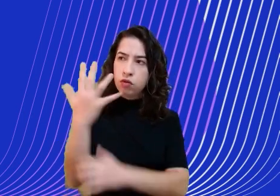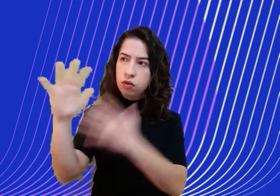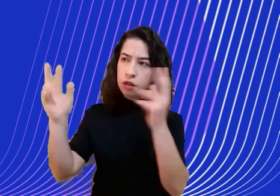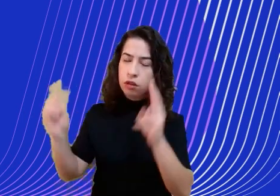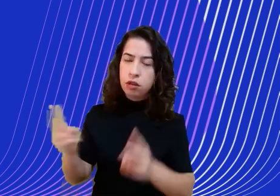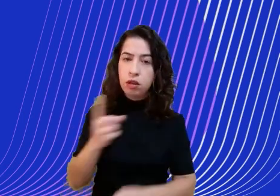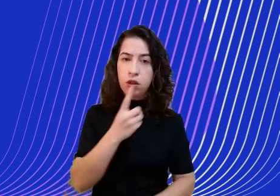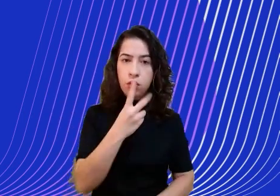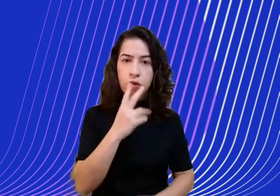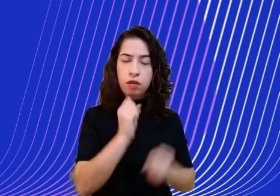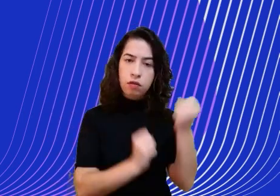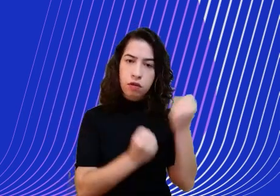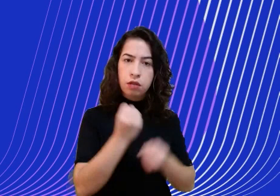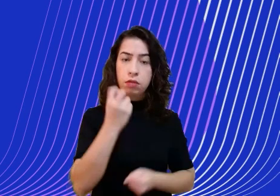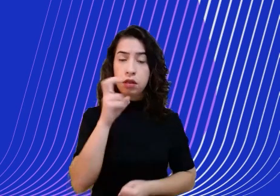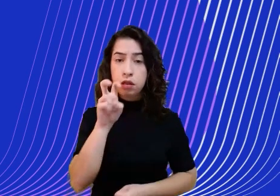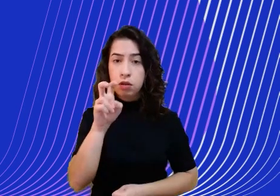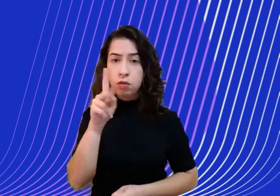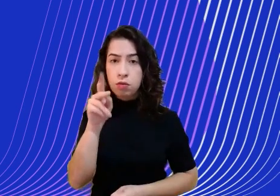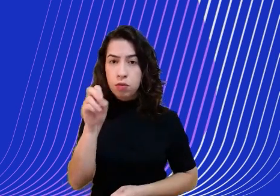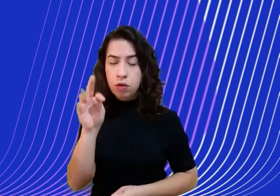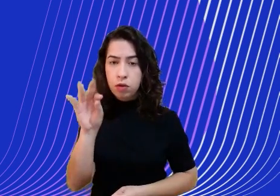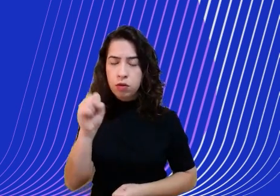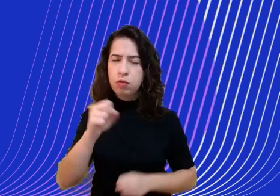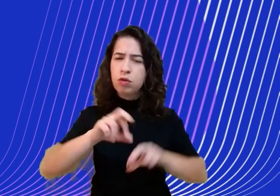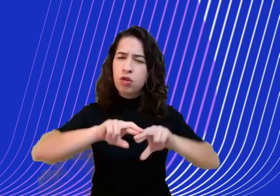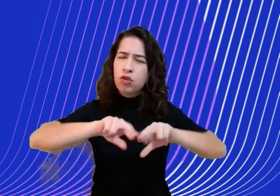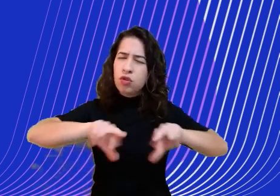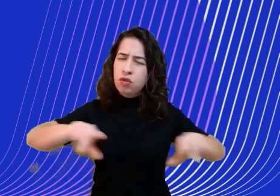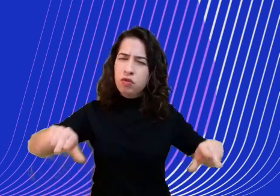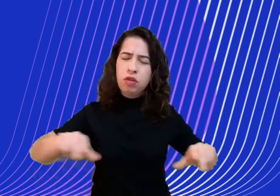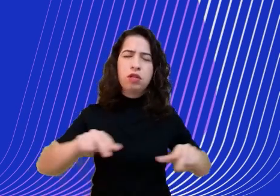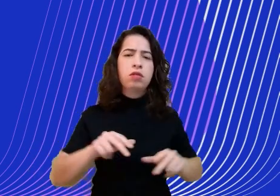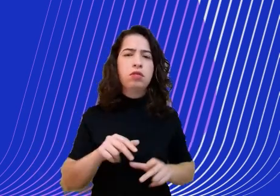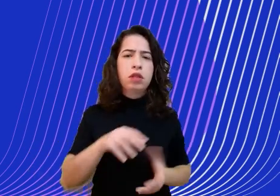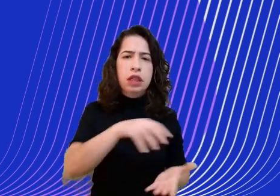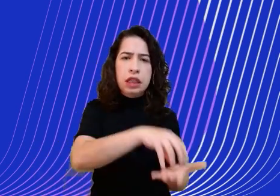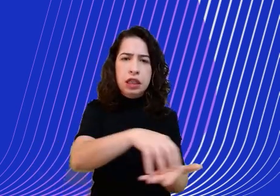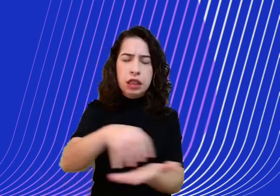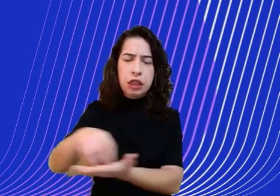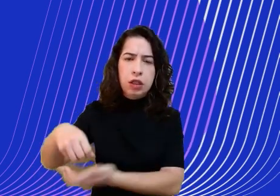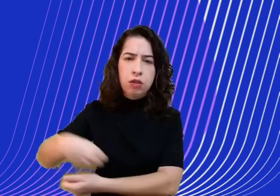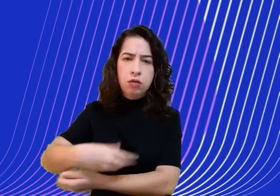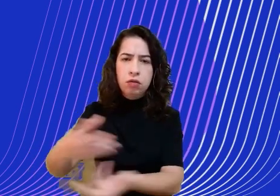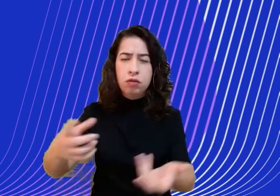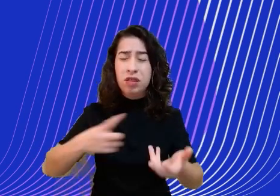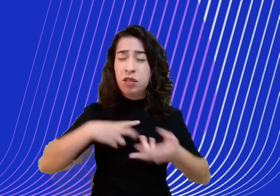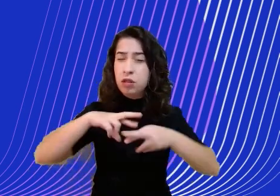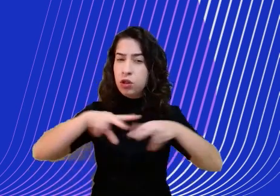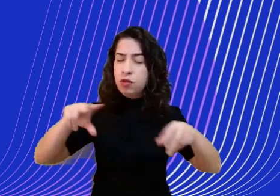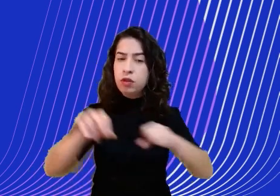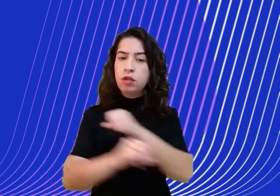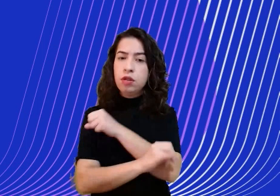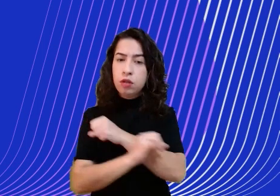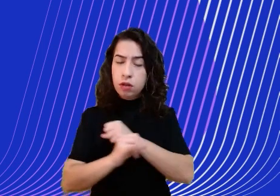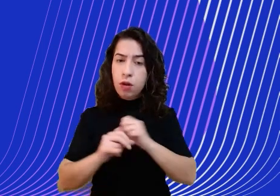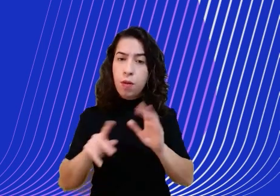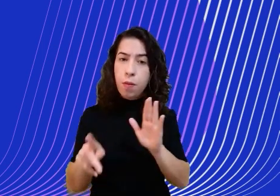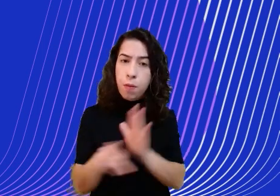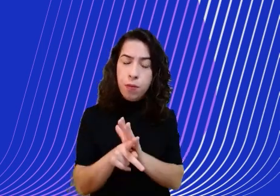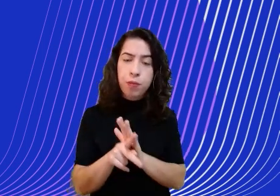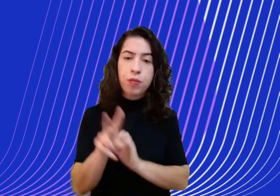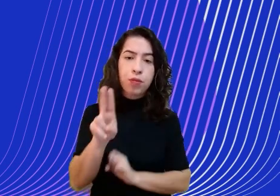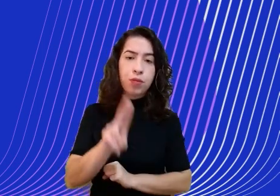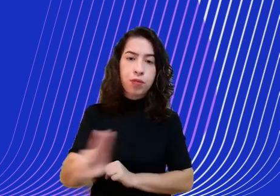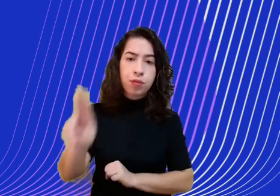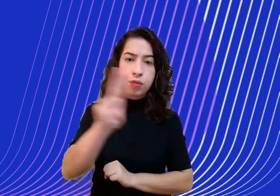factories, 5 ports operating, dozens of distribution centers. So we have all this infrastructure that